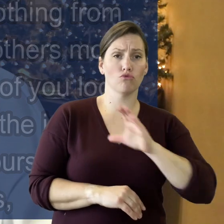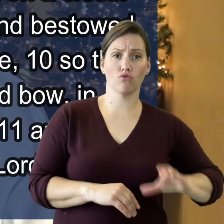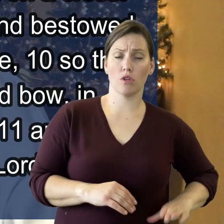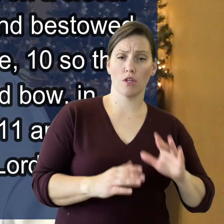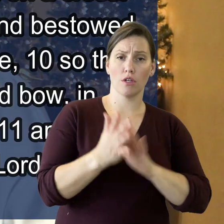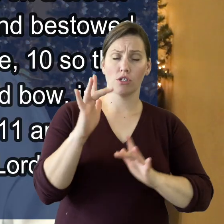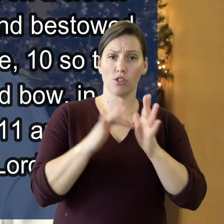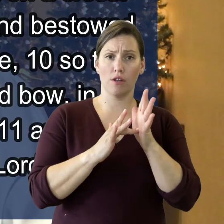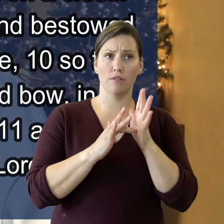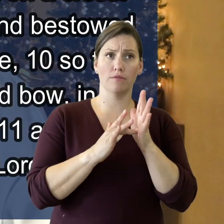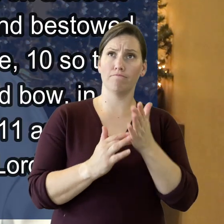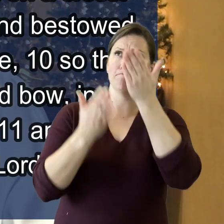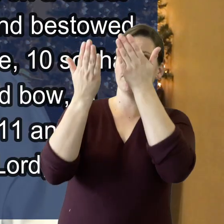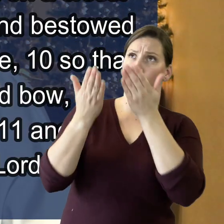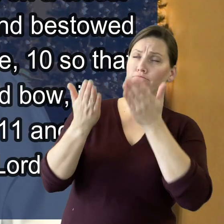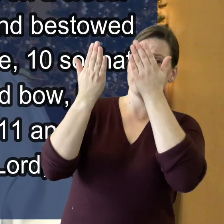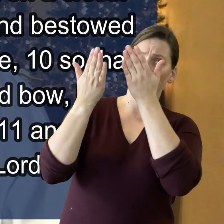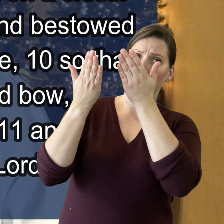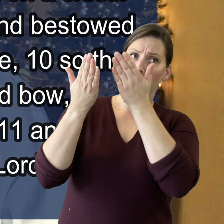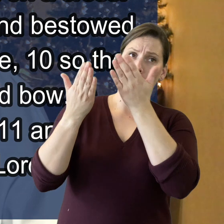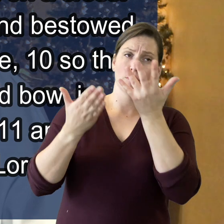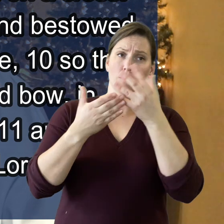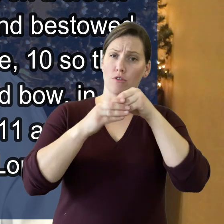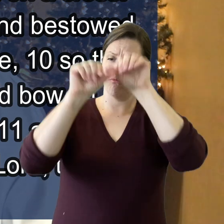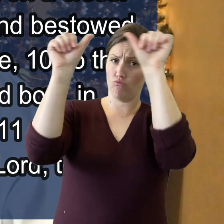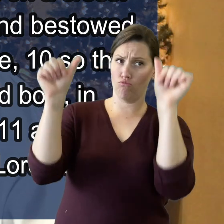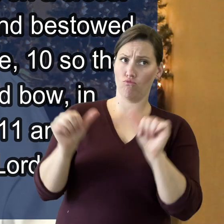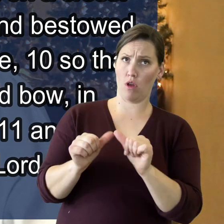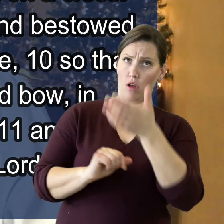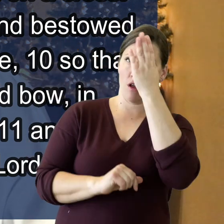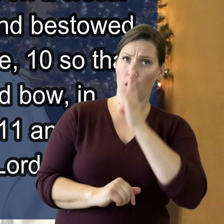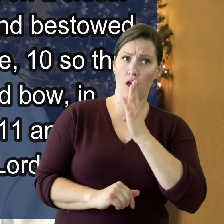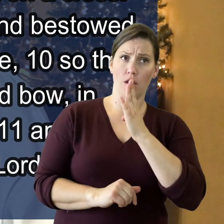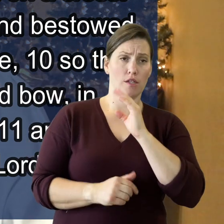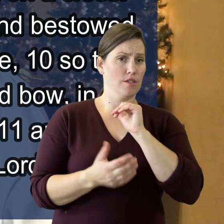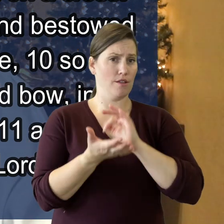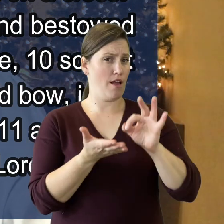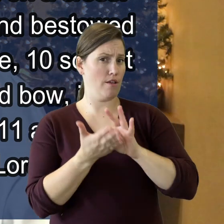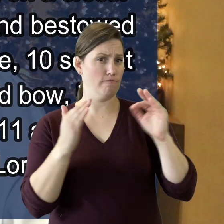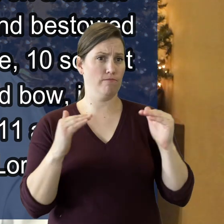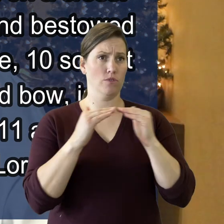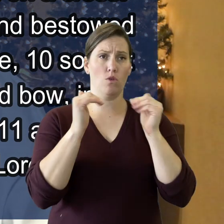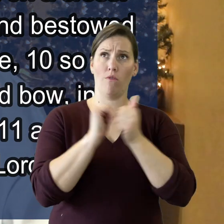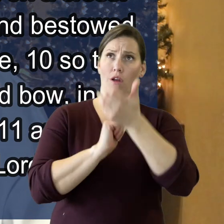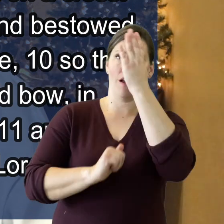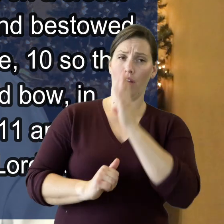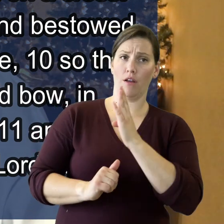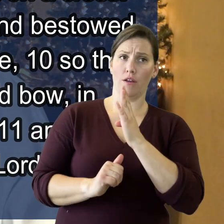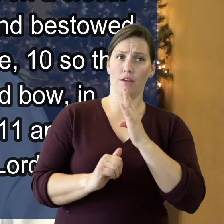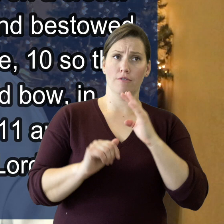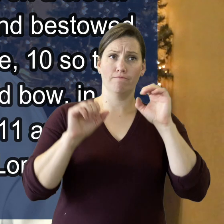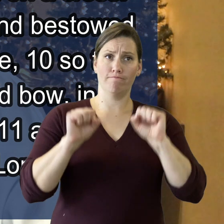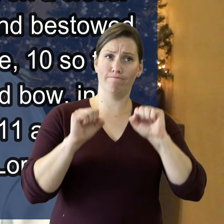Jesus, who, though he was in the form of God, did not count equality with God a thing